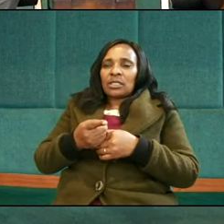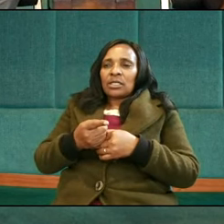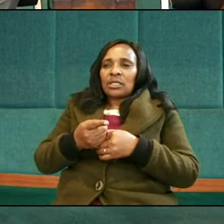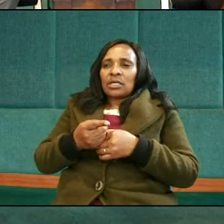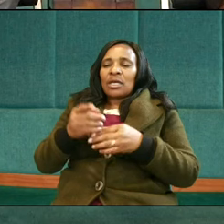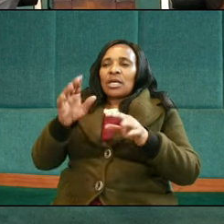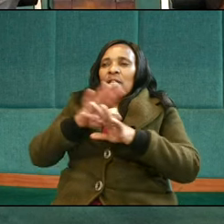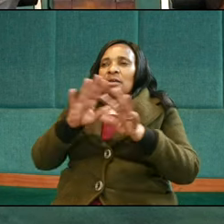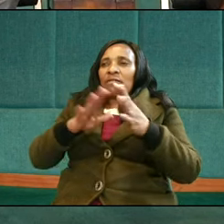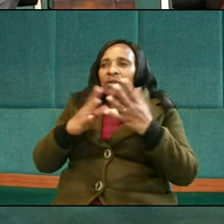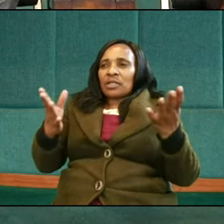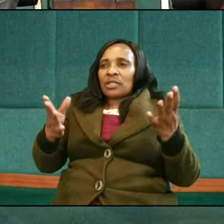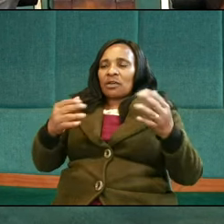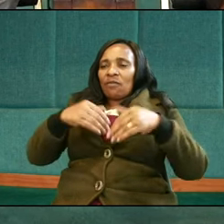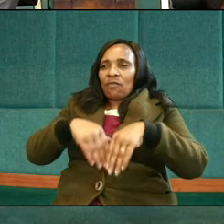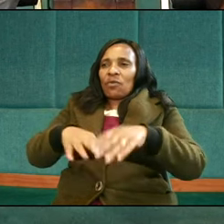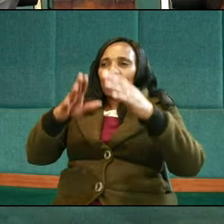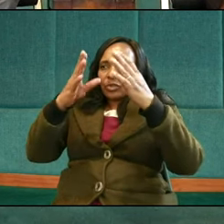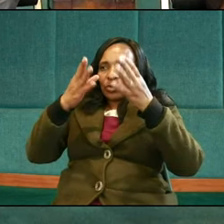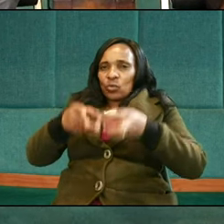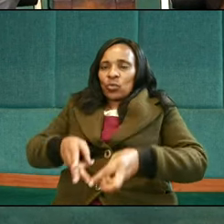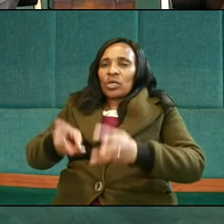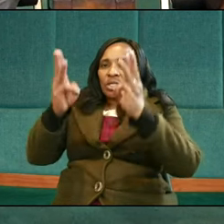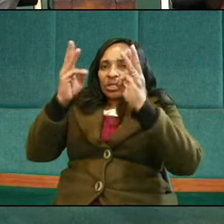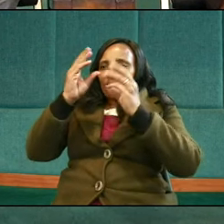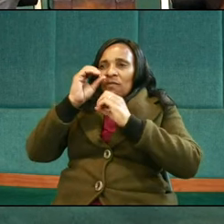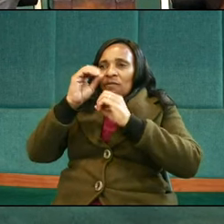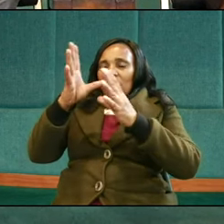everything he followed the ways of his father Asa